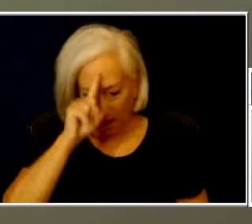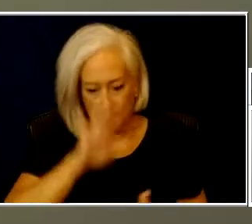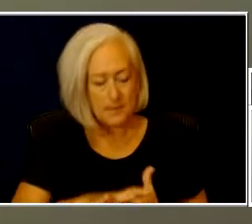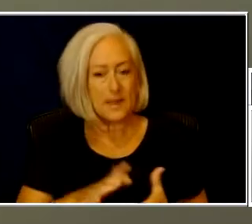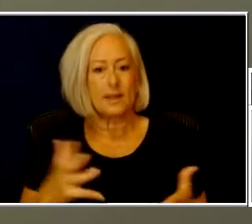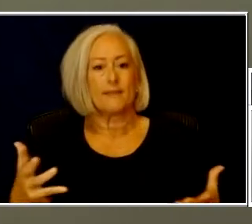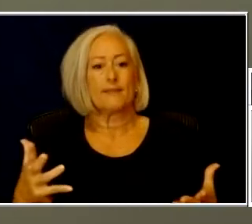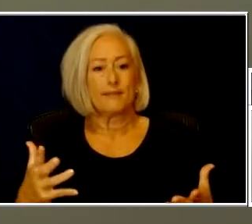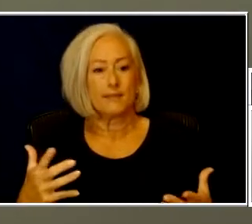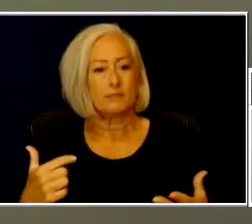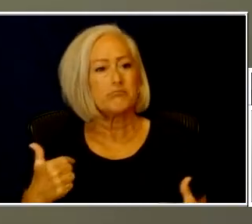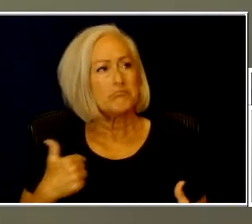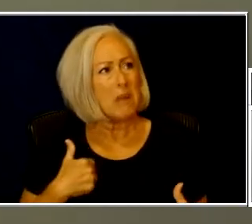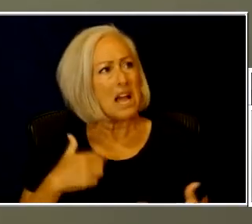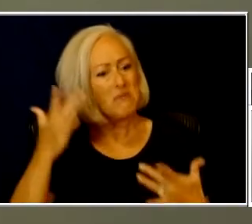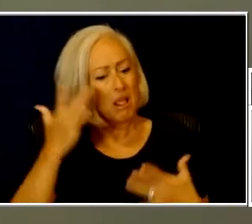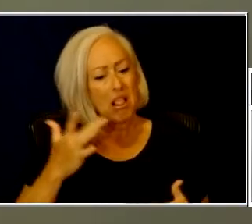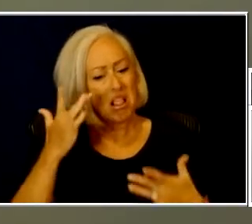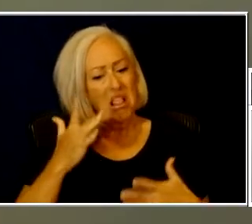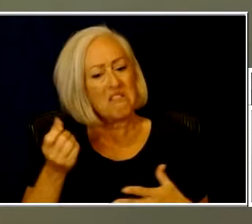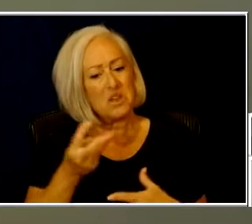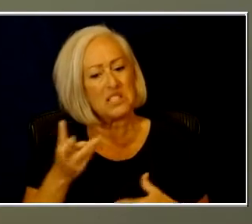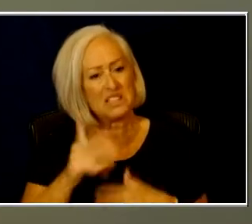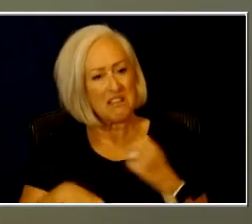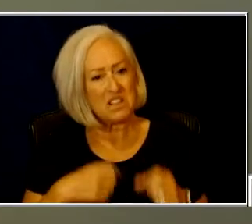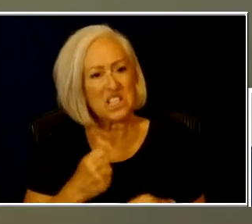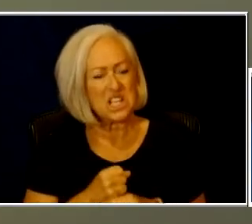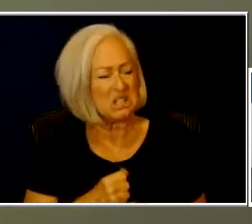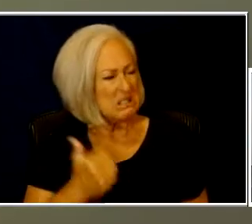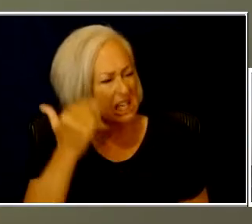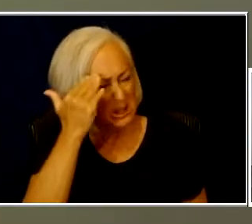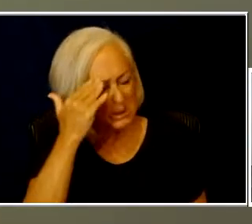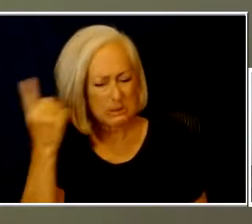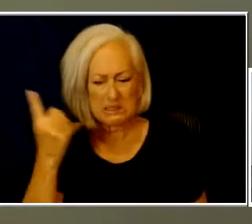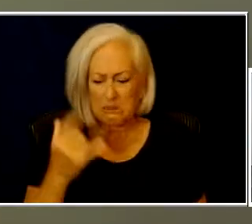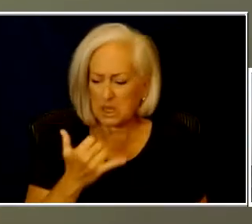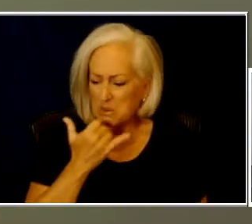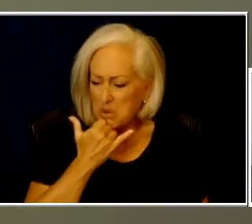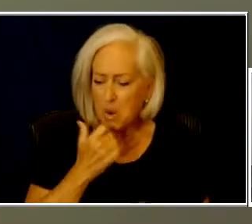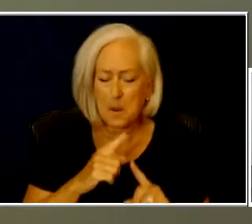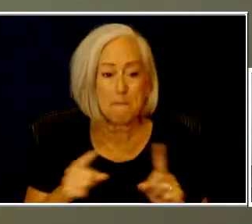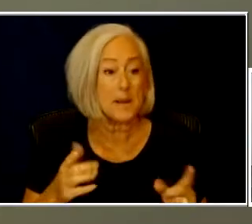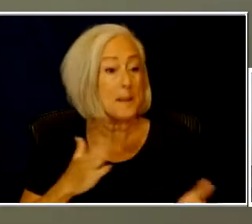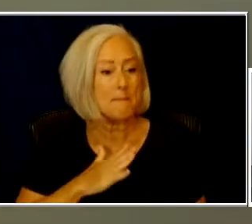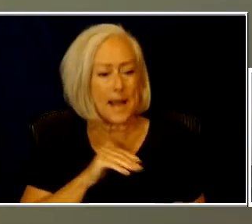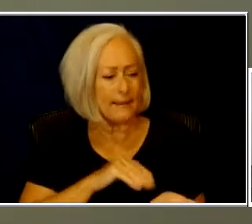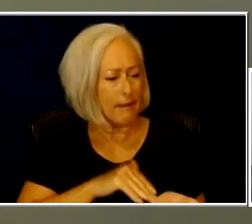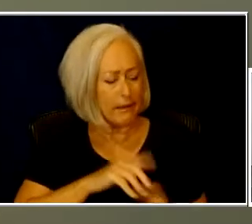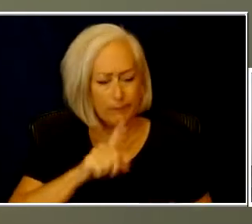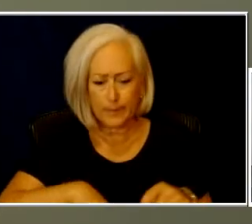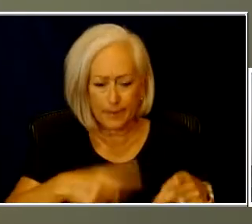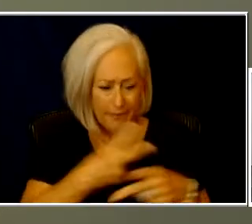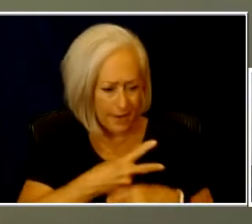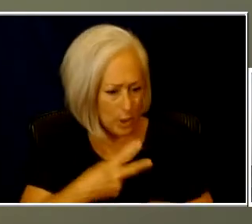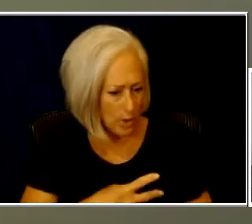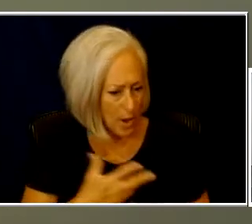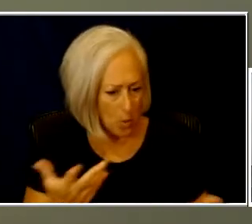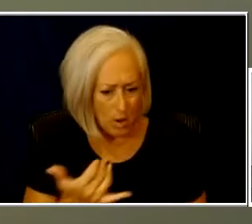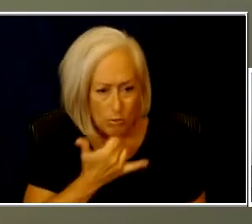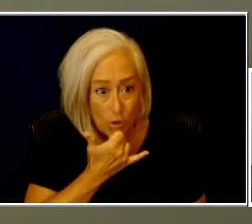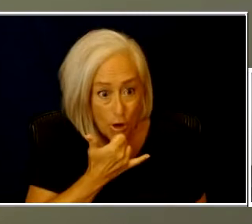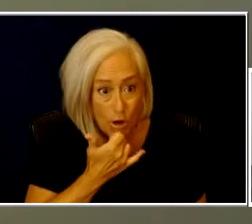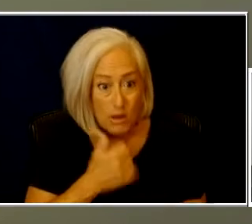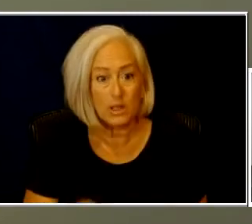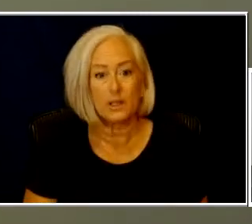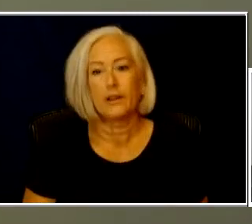I had been sick for several years and I knew something was wrong with me, but my doctors just couldn't figure out what was going on. I was